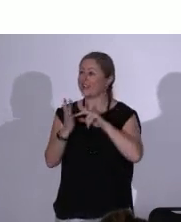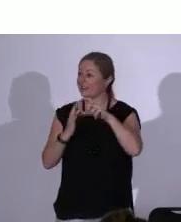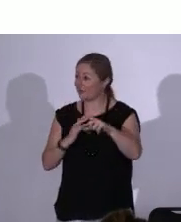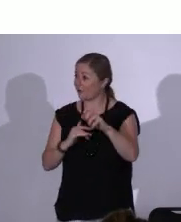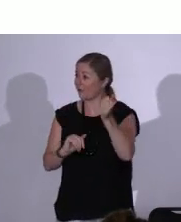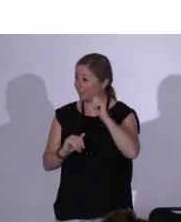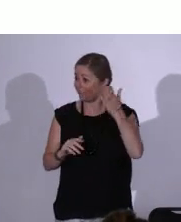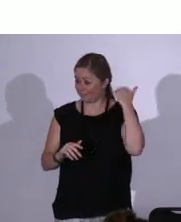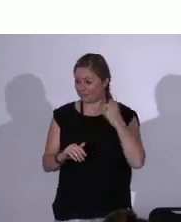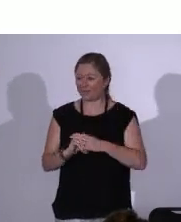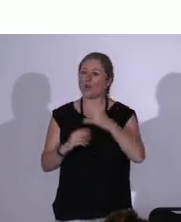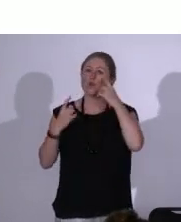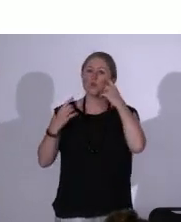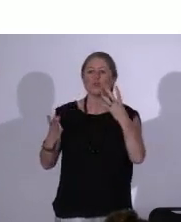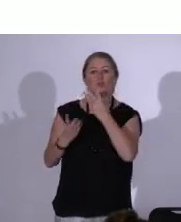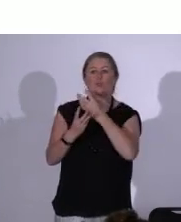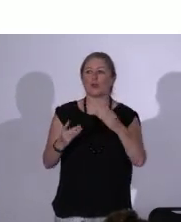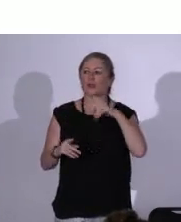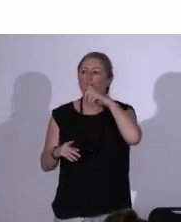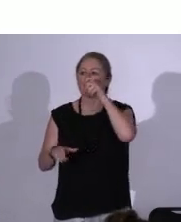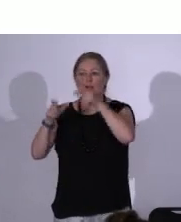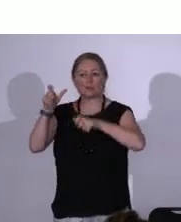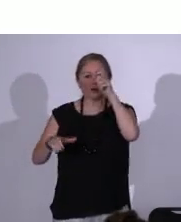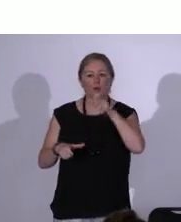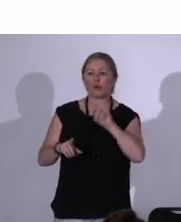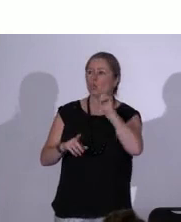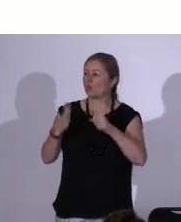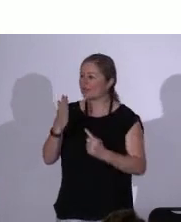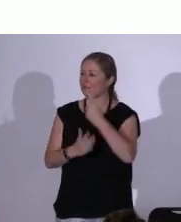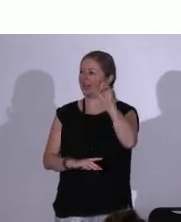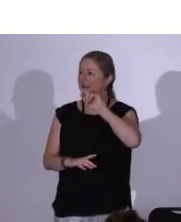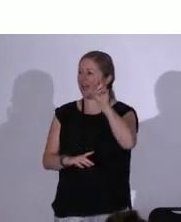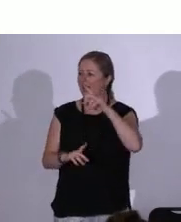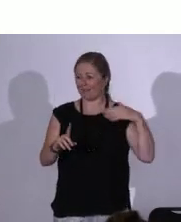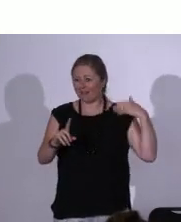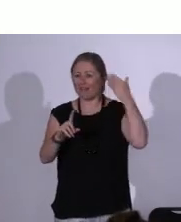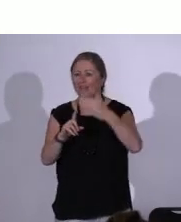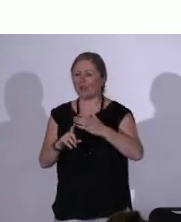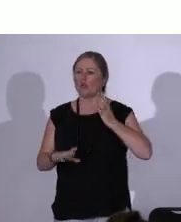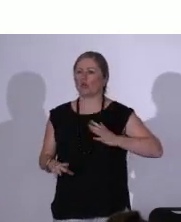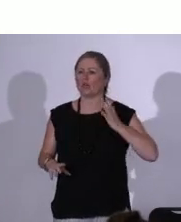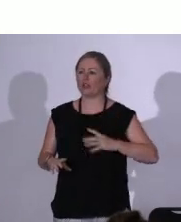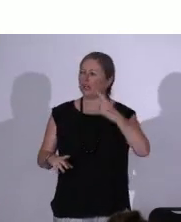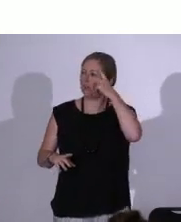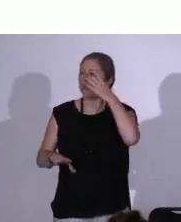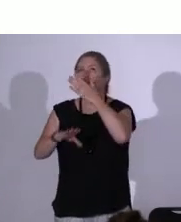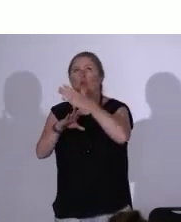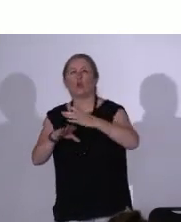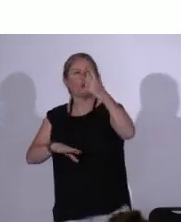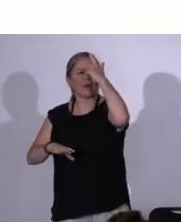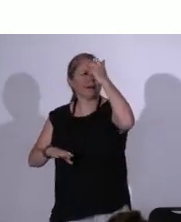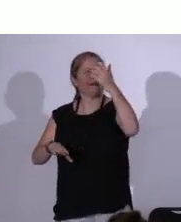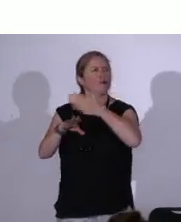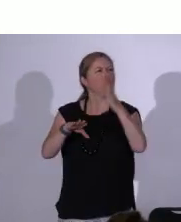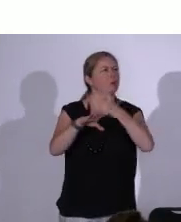show some of the participation opportunities that are already happening. We don't always have to reinvent the wheel. We don't always have to be innovative.